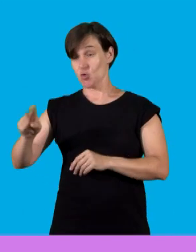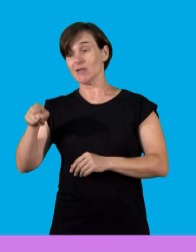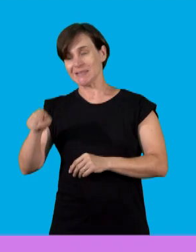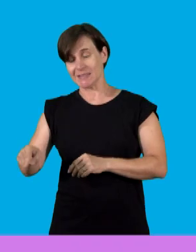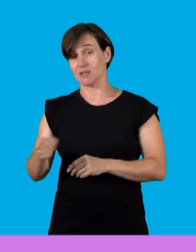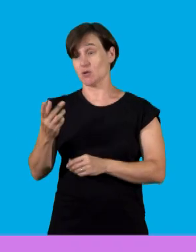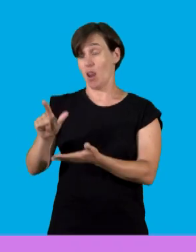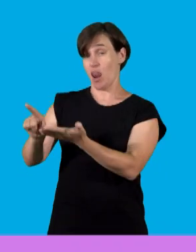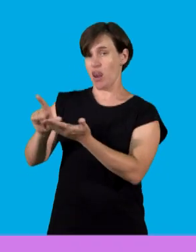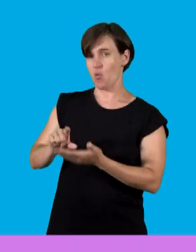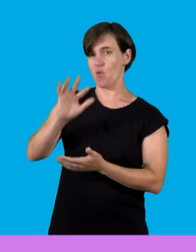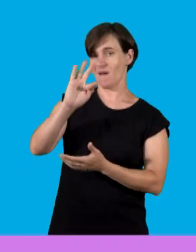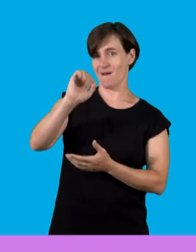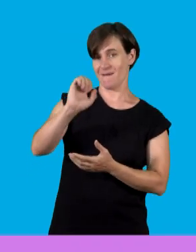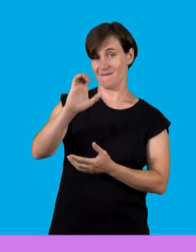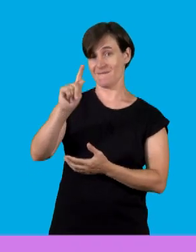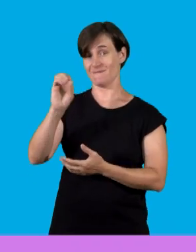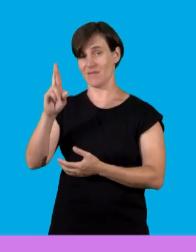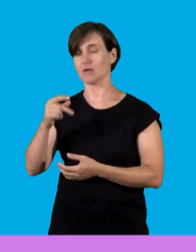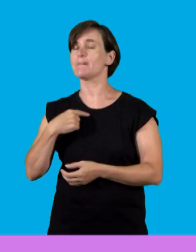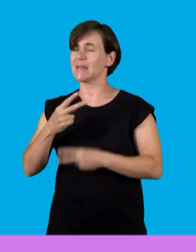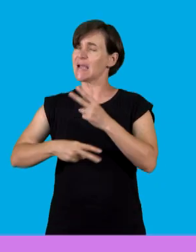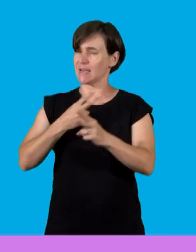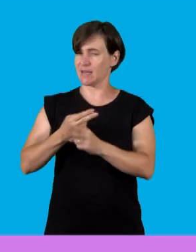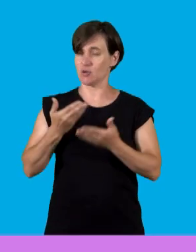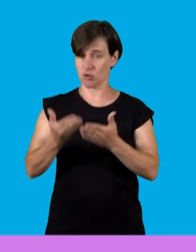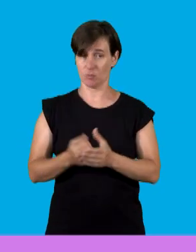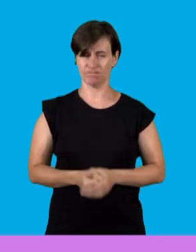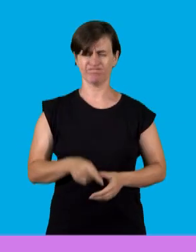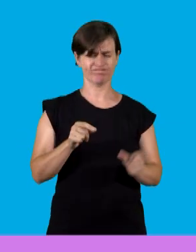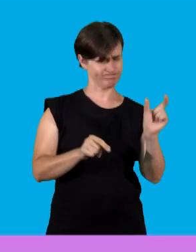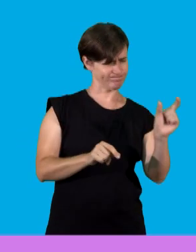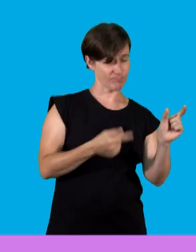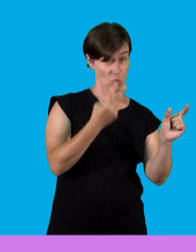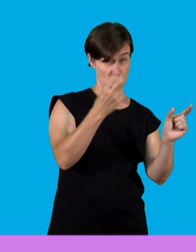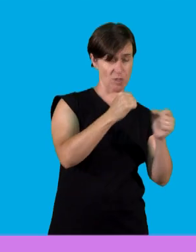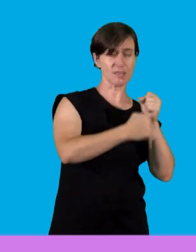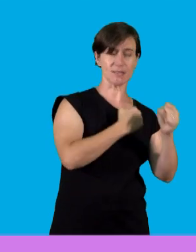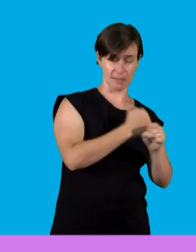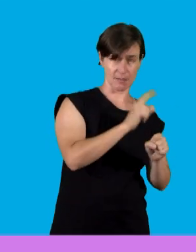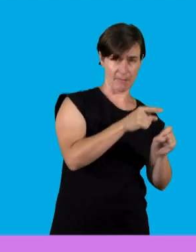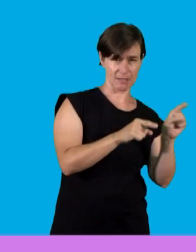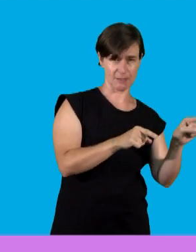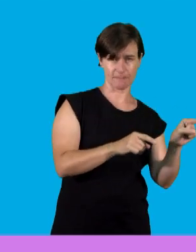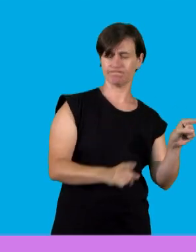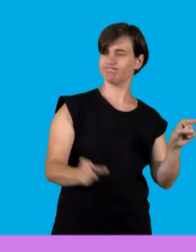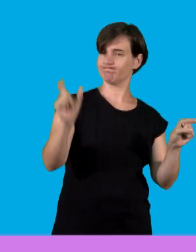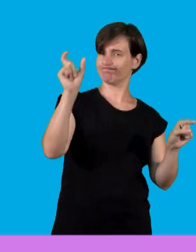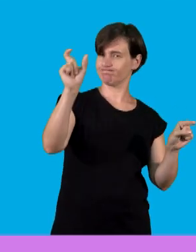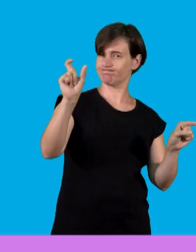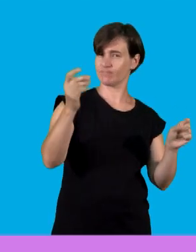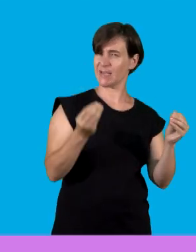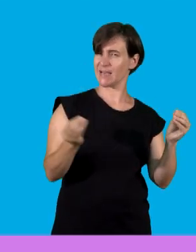our loan factor. Okay, I'll do that again. I look at the term of the loan, right, 20 years. I also look at